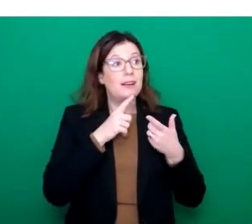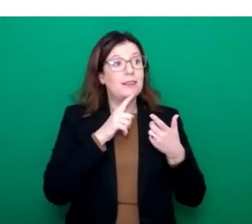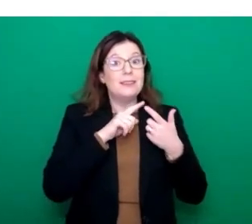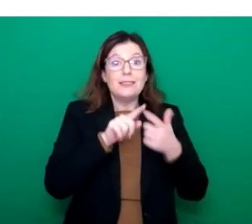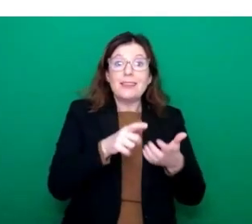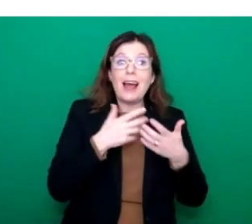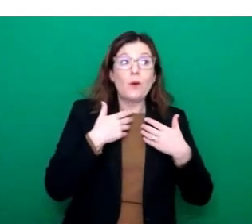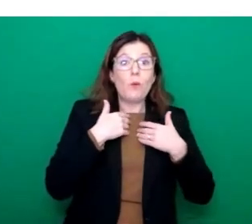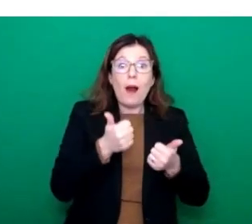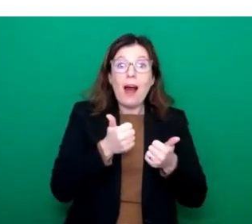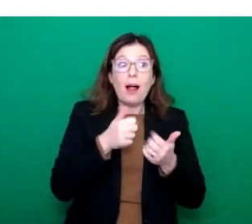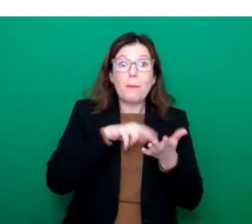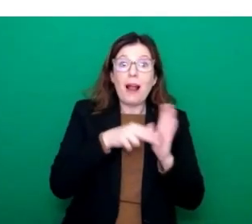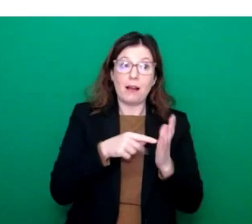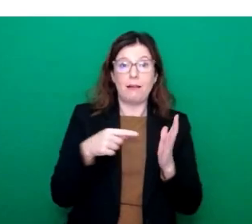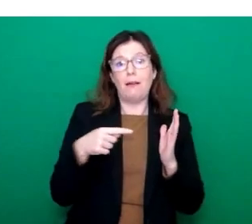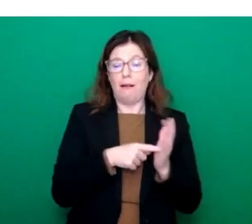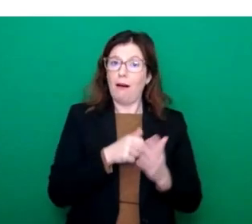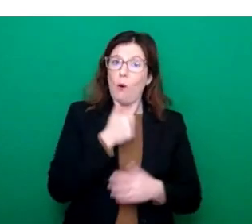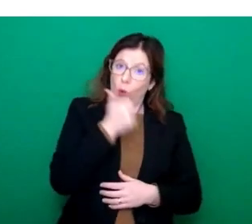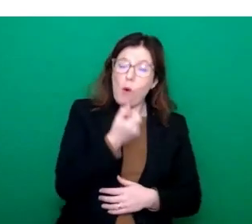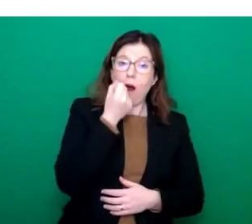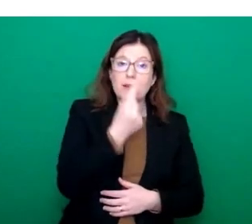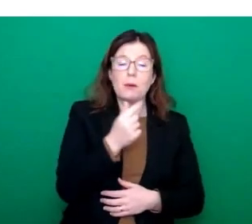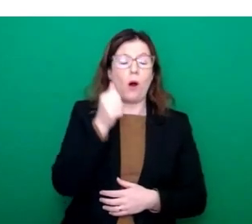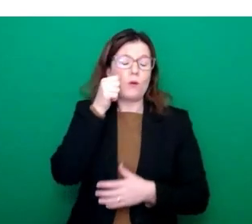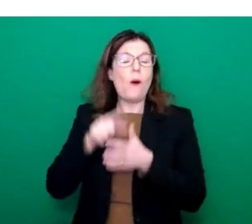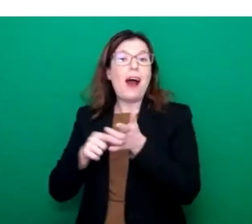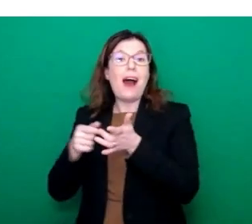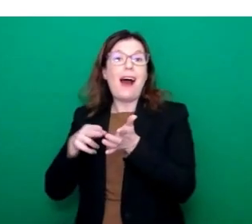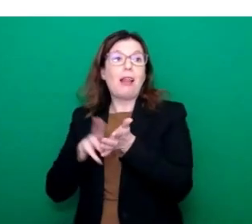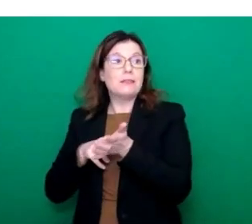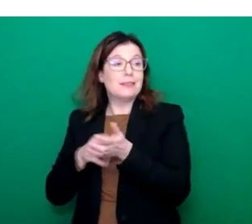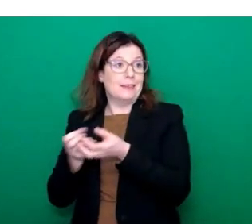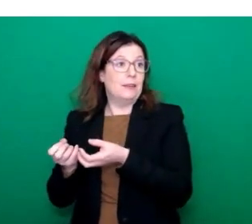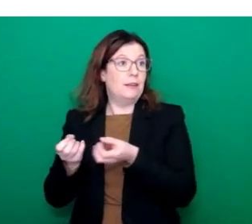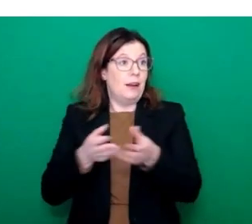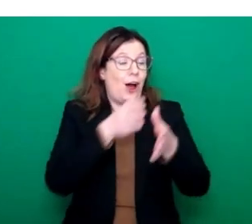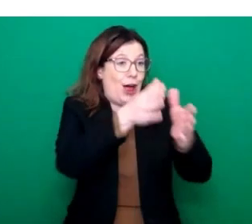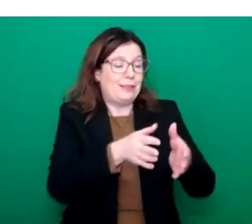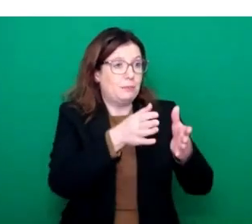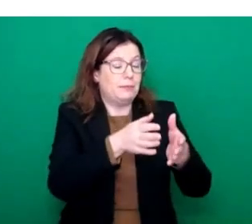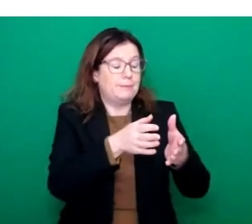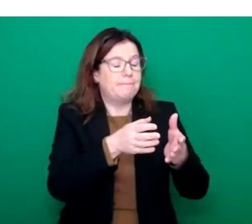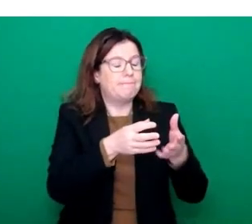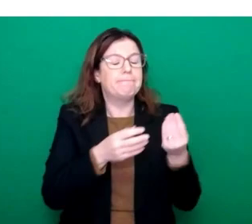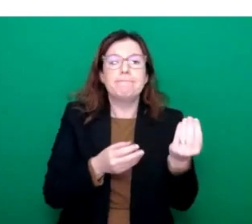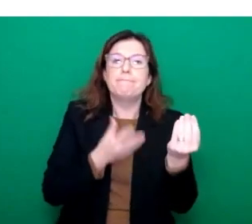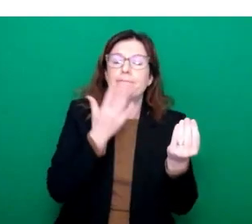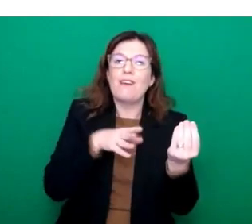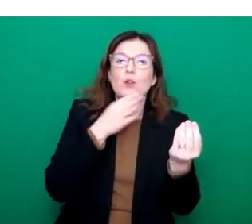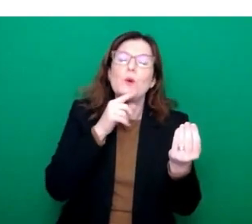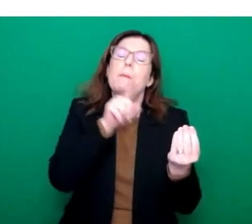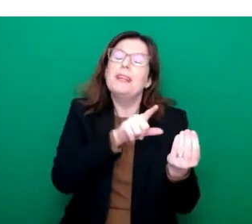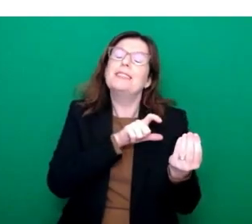It didn't happen in the case of Alison. It didn't work initially, but that doesn't mean that you shouldn't actively try to do it,